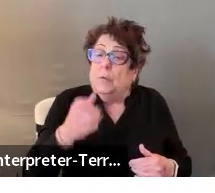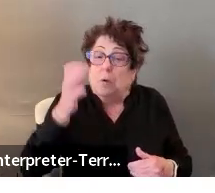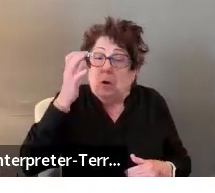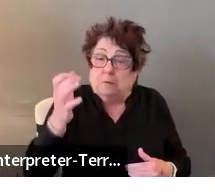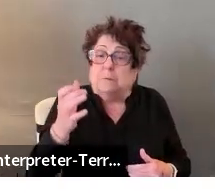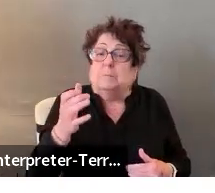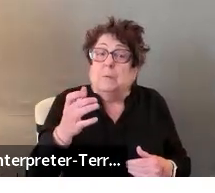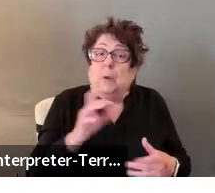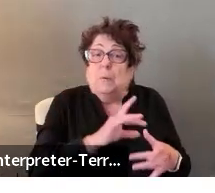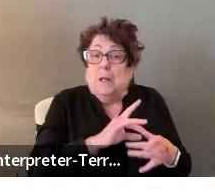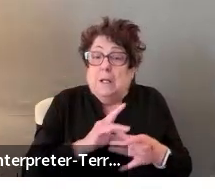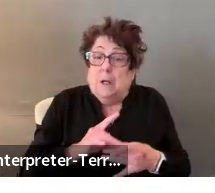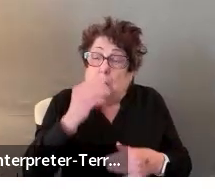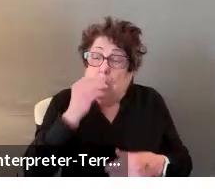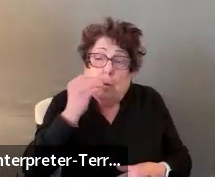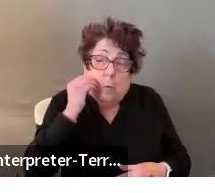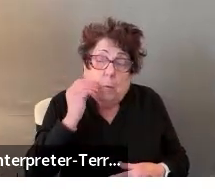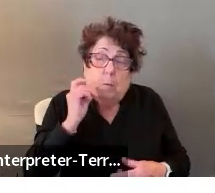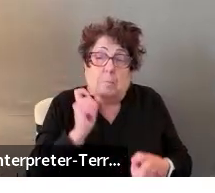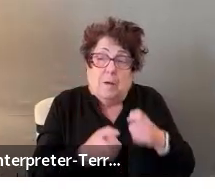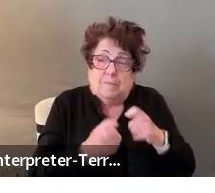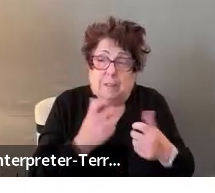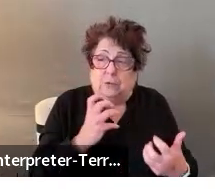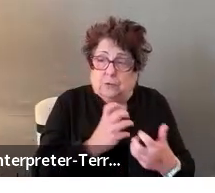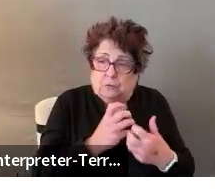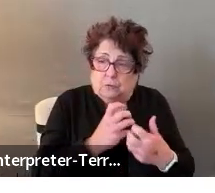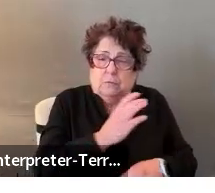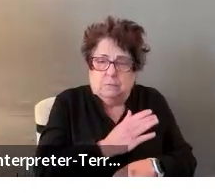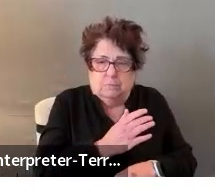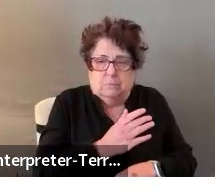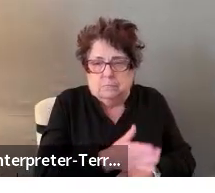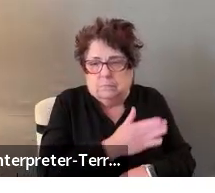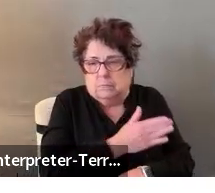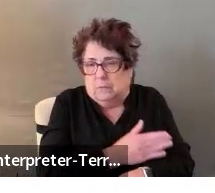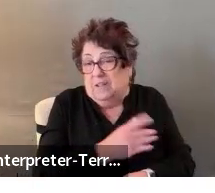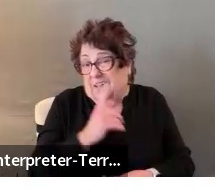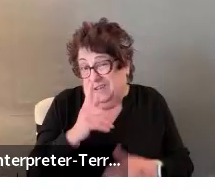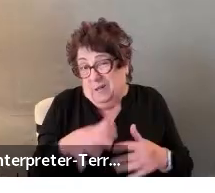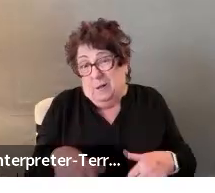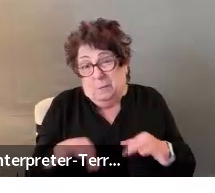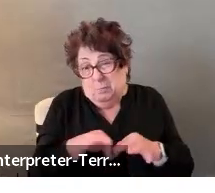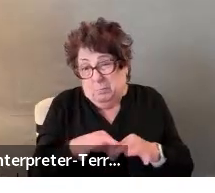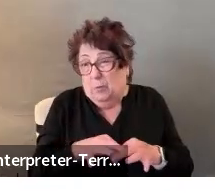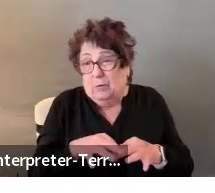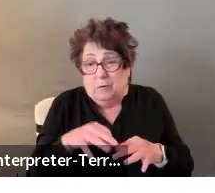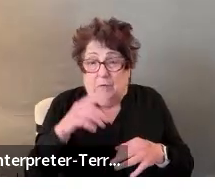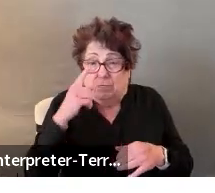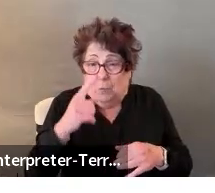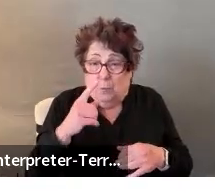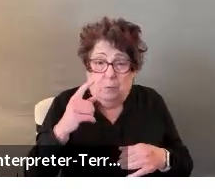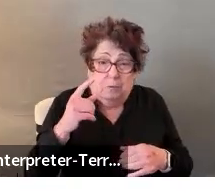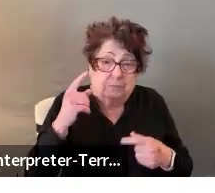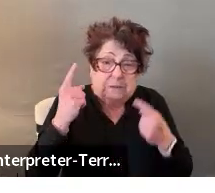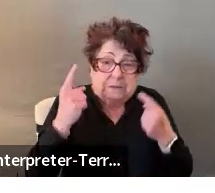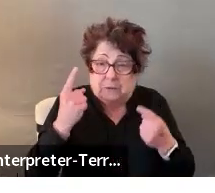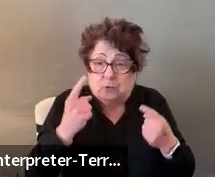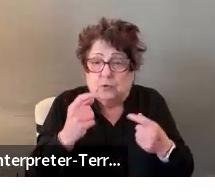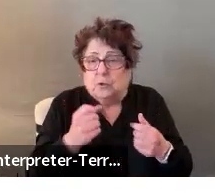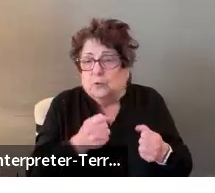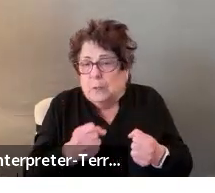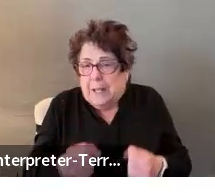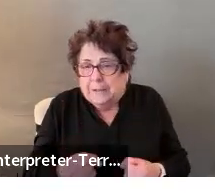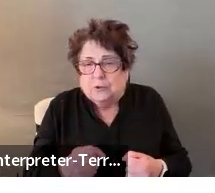AT are important to consider when developing strategies, communicating with consumers and professionals, and pursuing